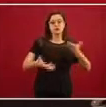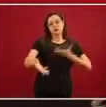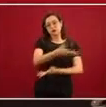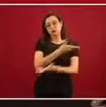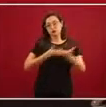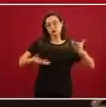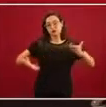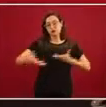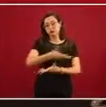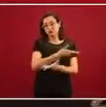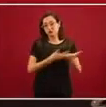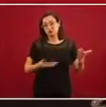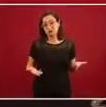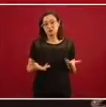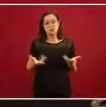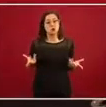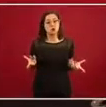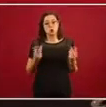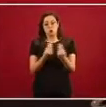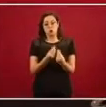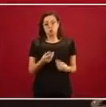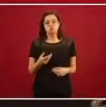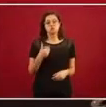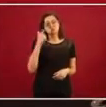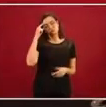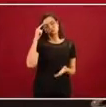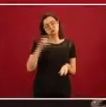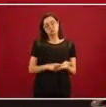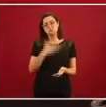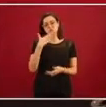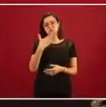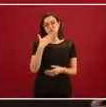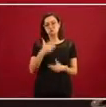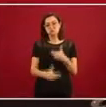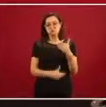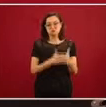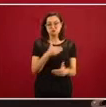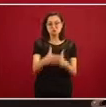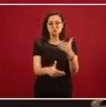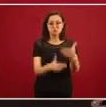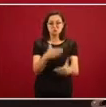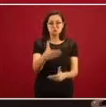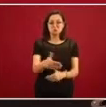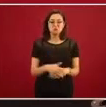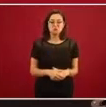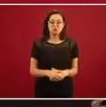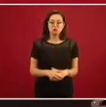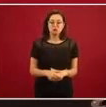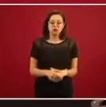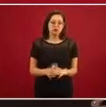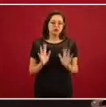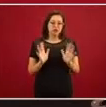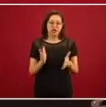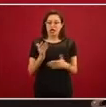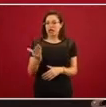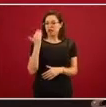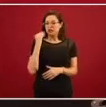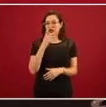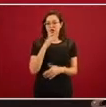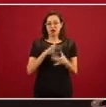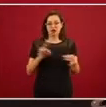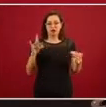it. The law is very clear when it specifies the specific fields and duties of